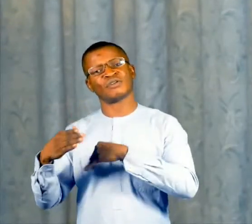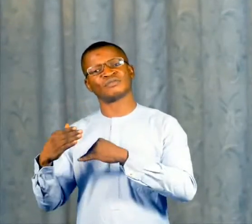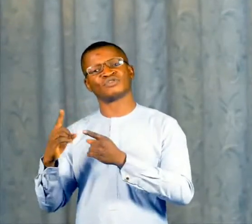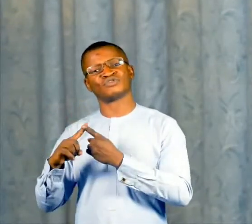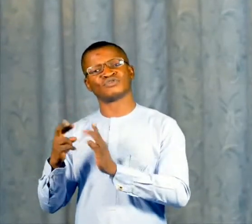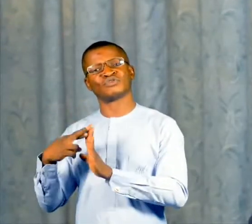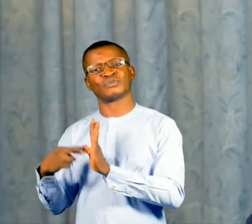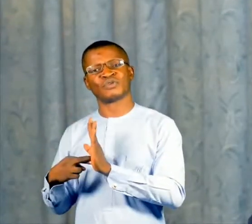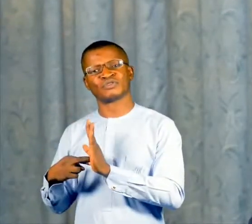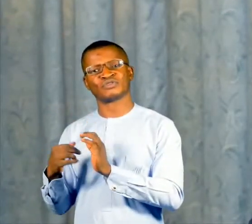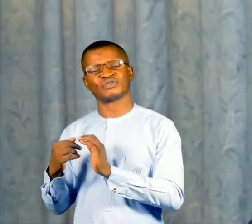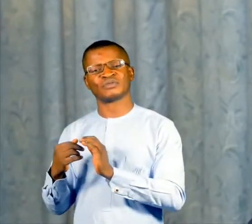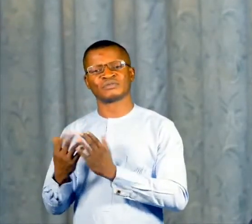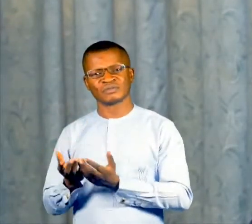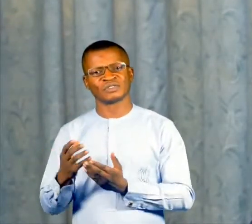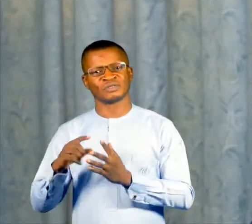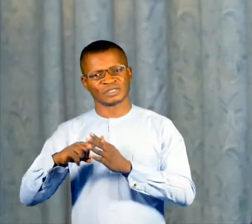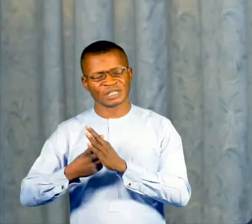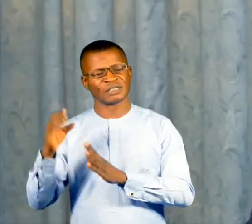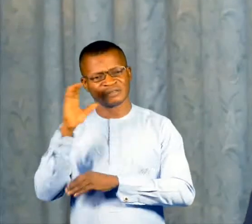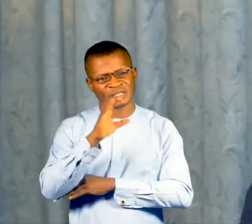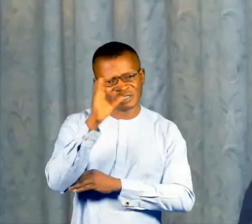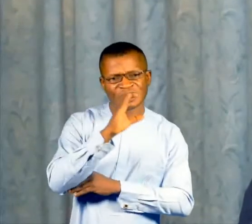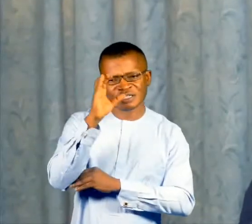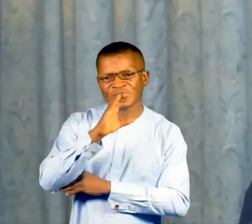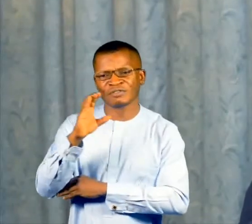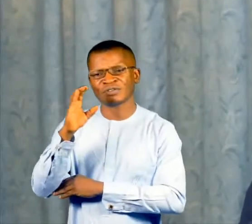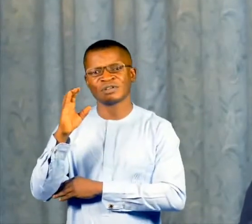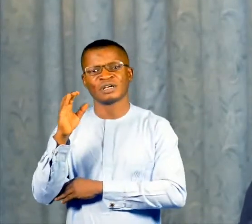them. They reported. We went after this woman.